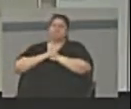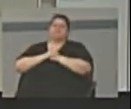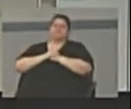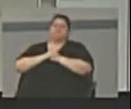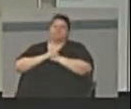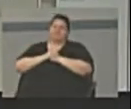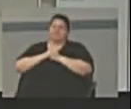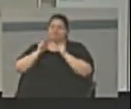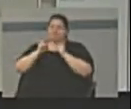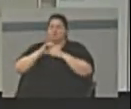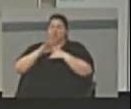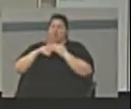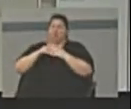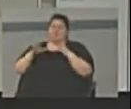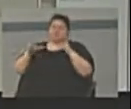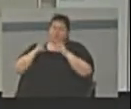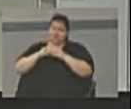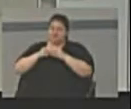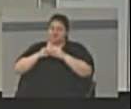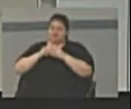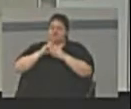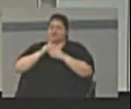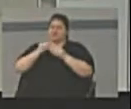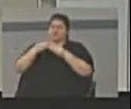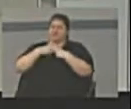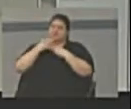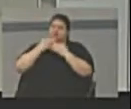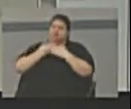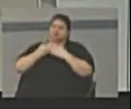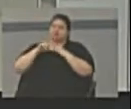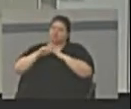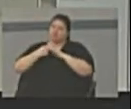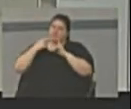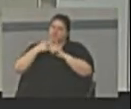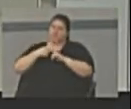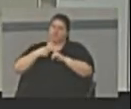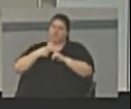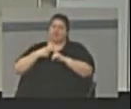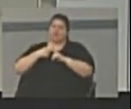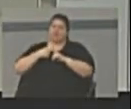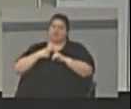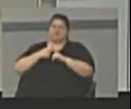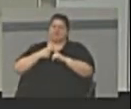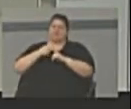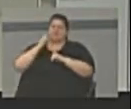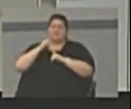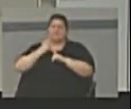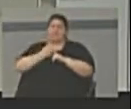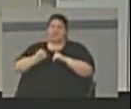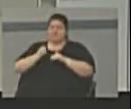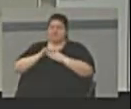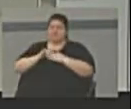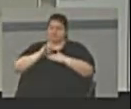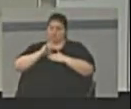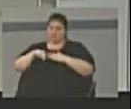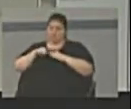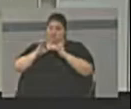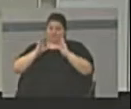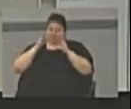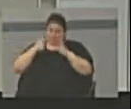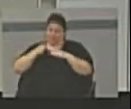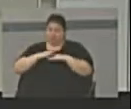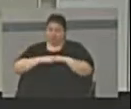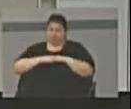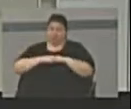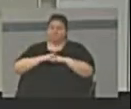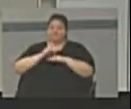plan. So all of those put together give us a really good starting point in terms of the elements that we should focus on. And it